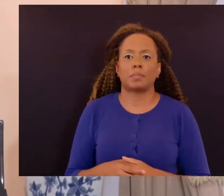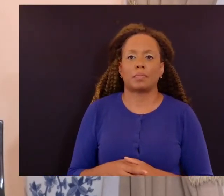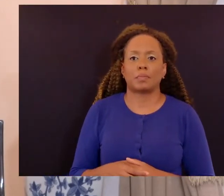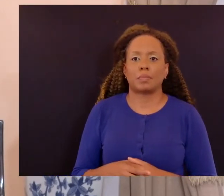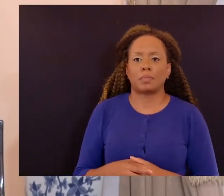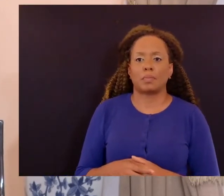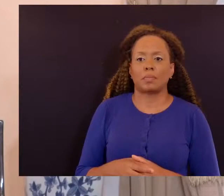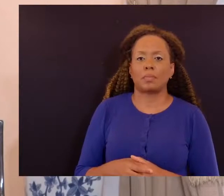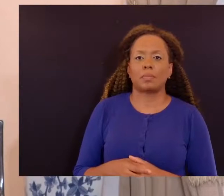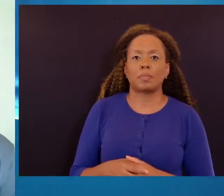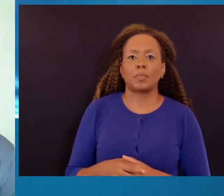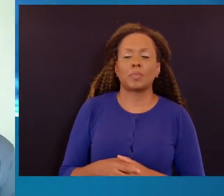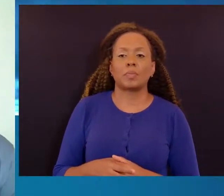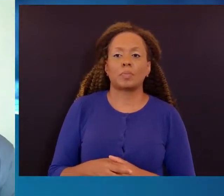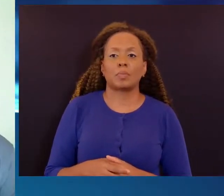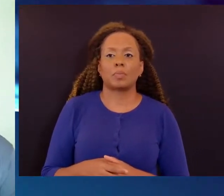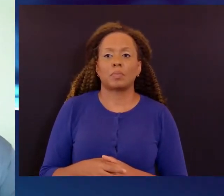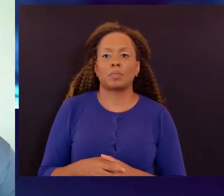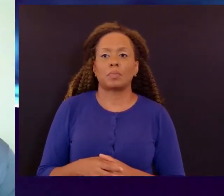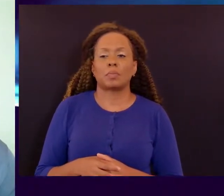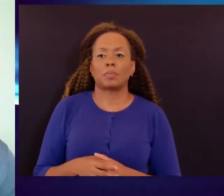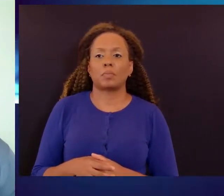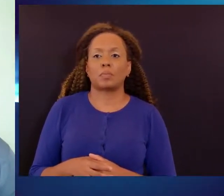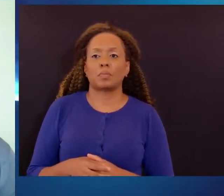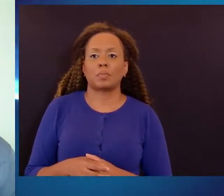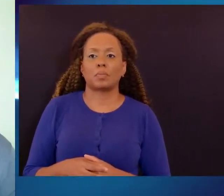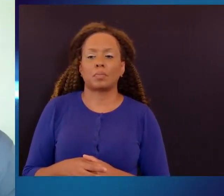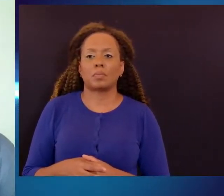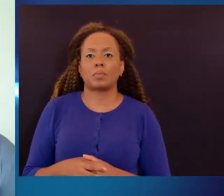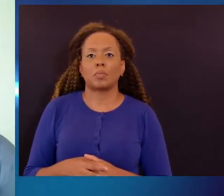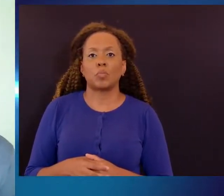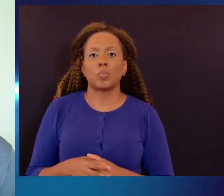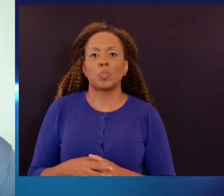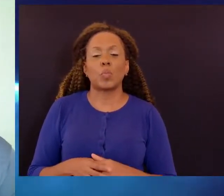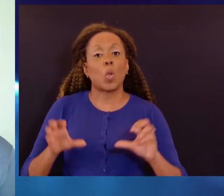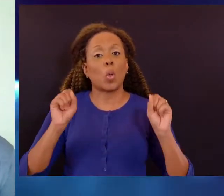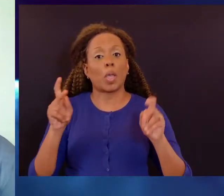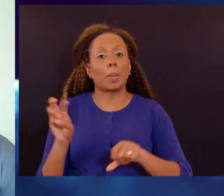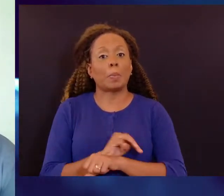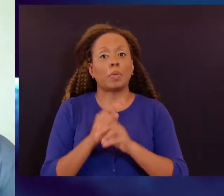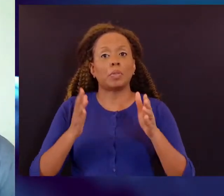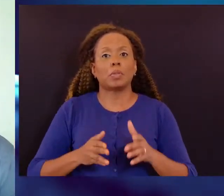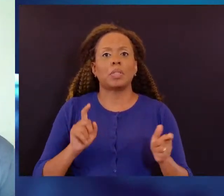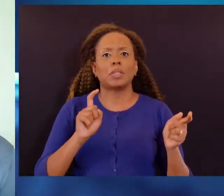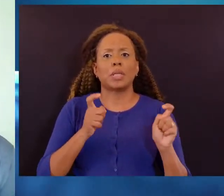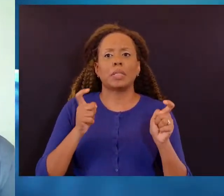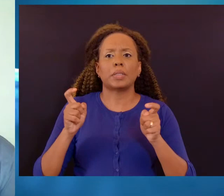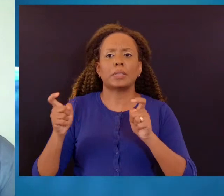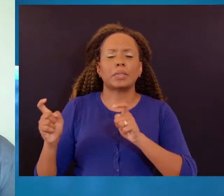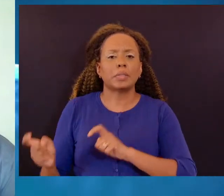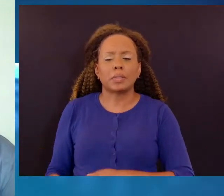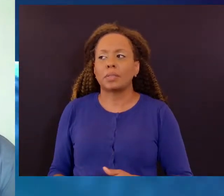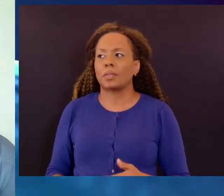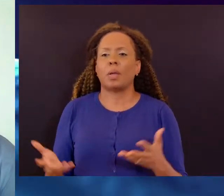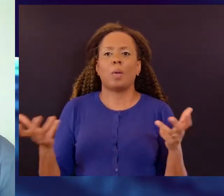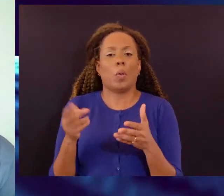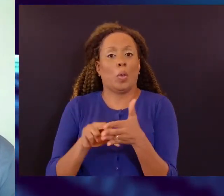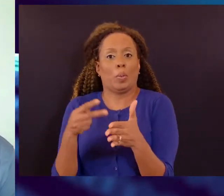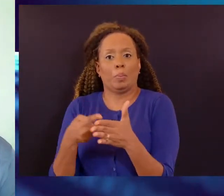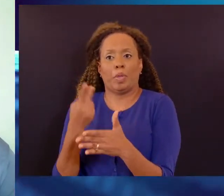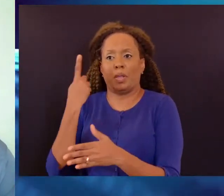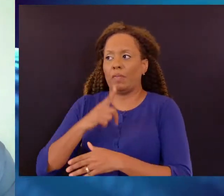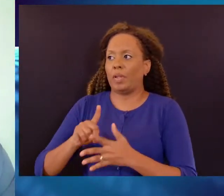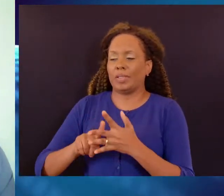So what does this mean, all these changes, what does it mean for the start of the new school year in terms of the